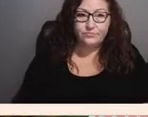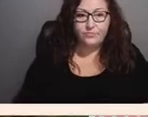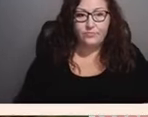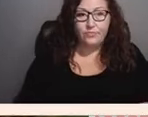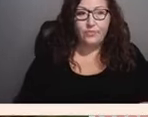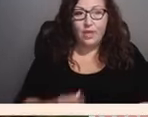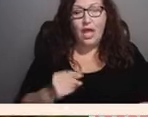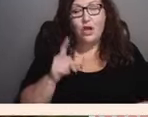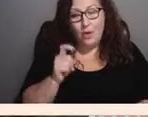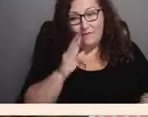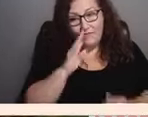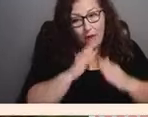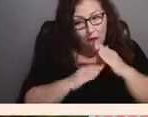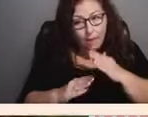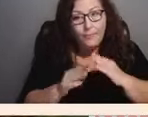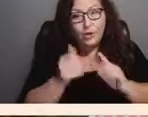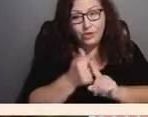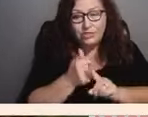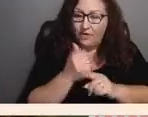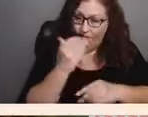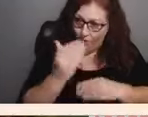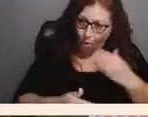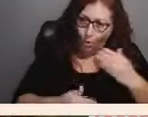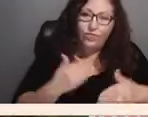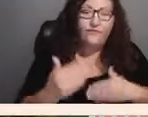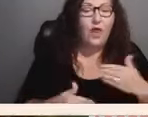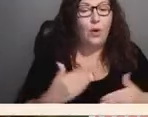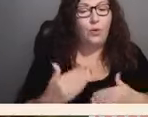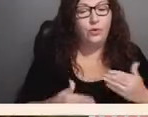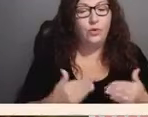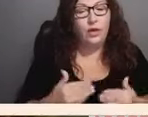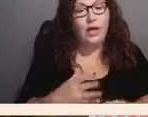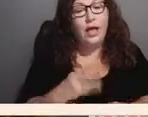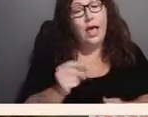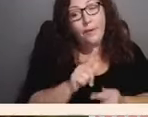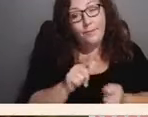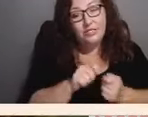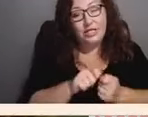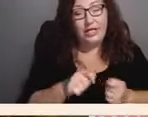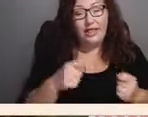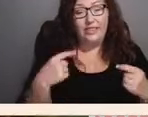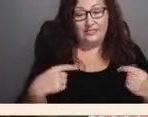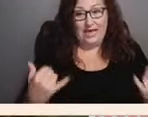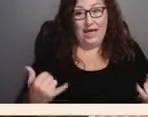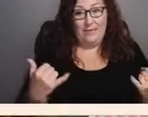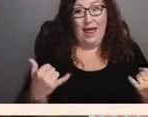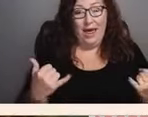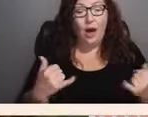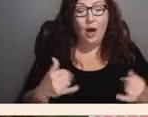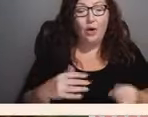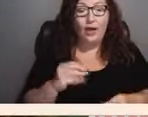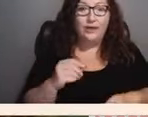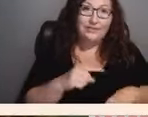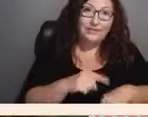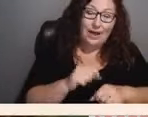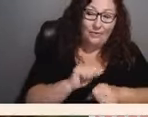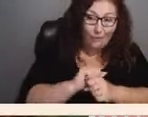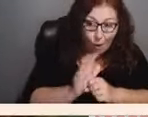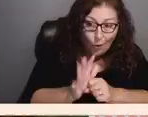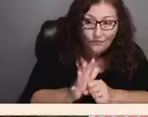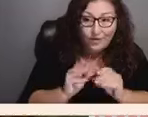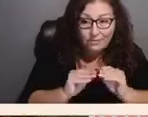humble yourself and go with the flow. And particularly in this time that we have now, in this time of COVID